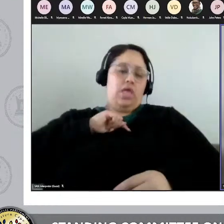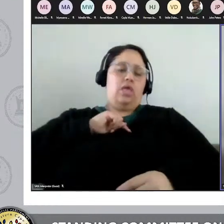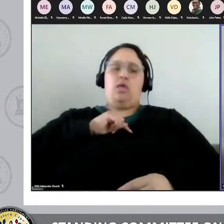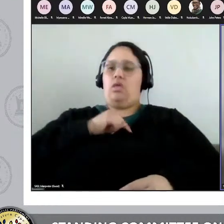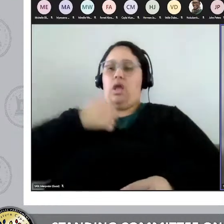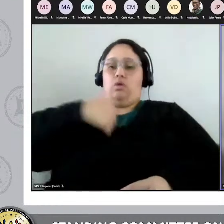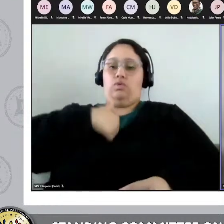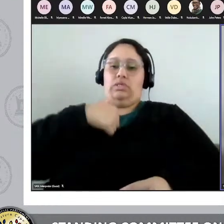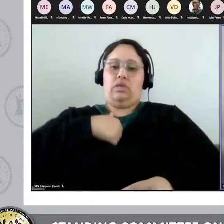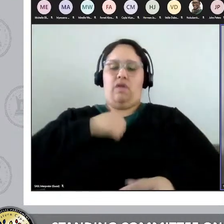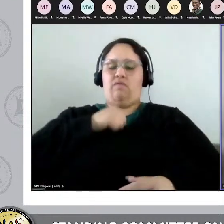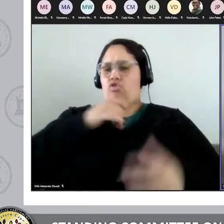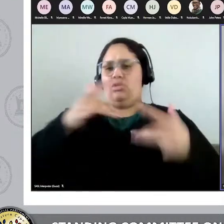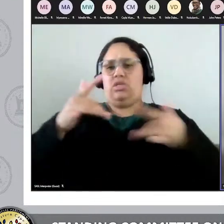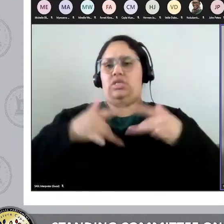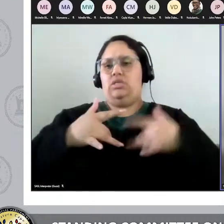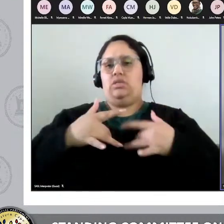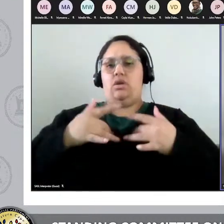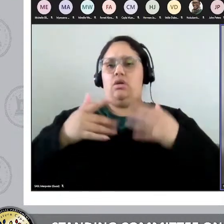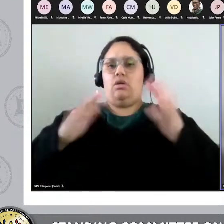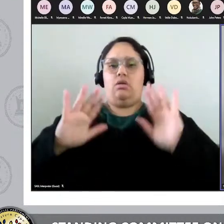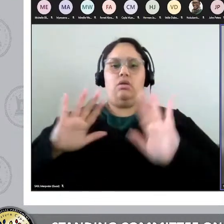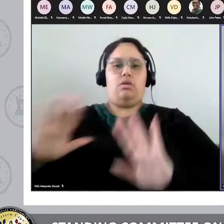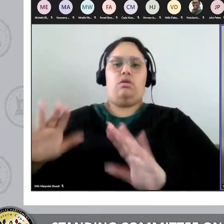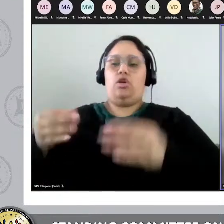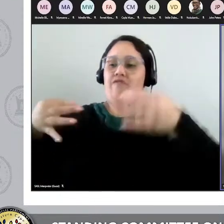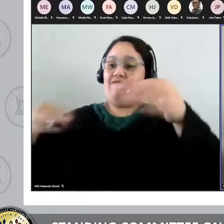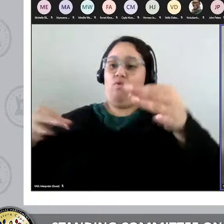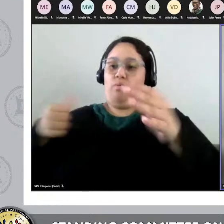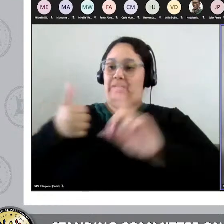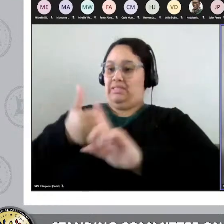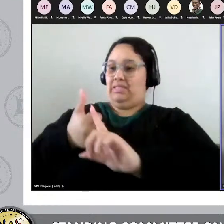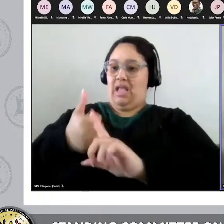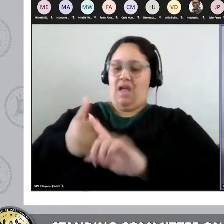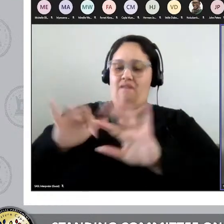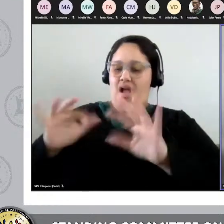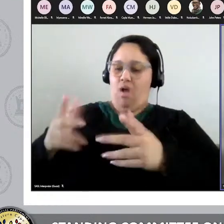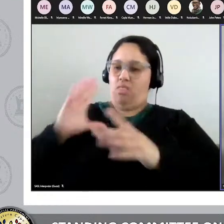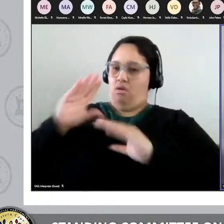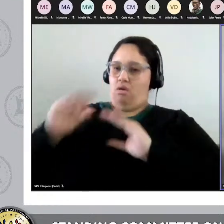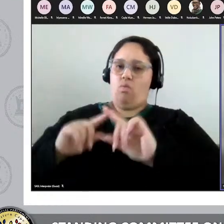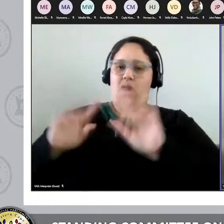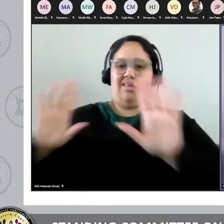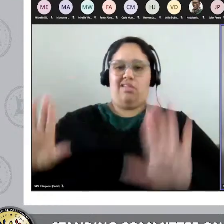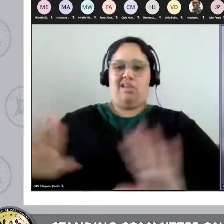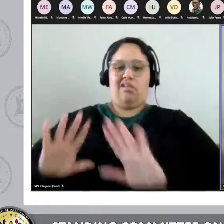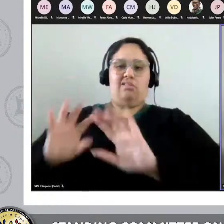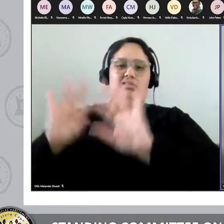We weren't ourselves concerned with the actual the forms themselves as to what they were asking, because those are all